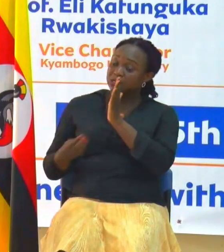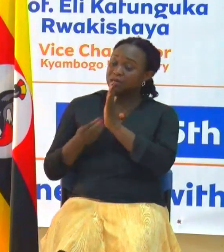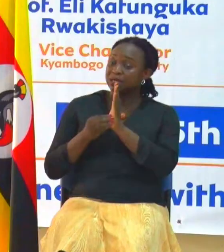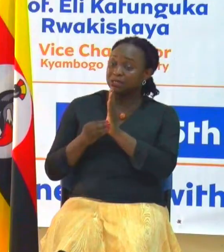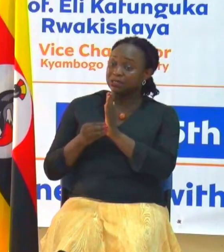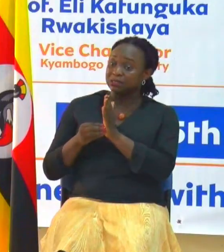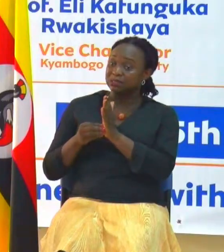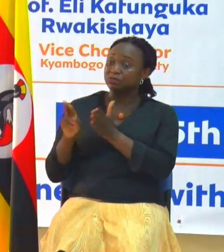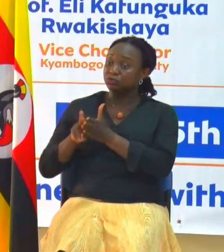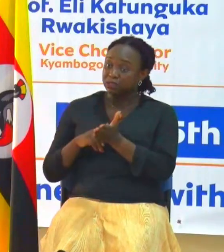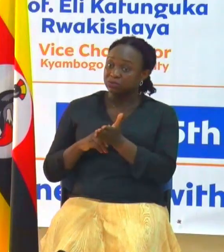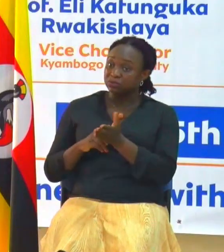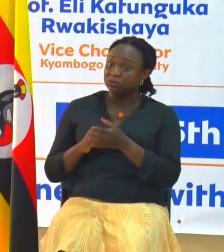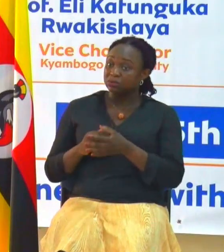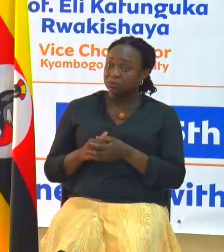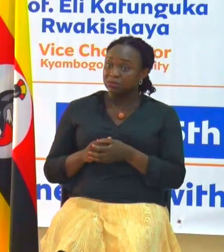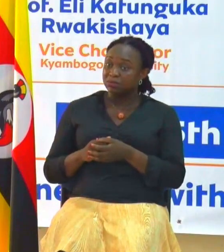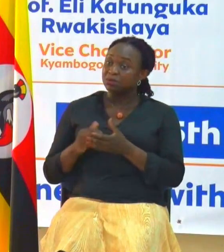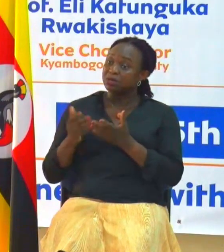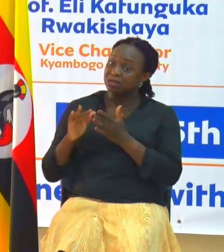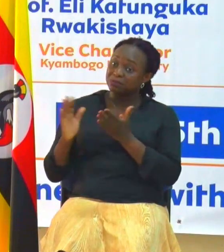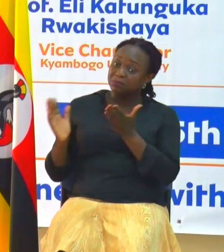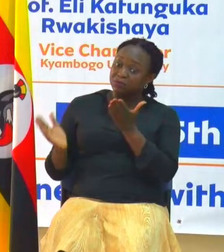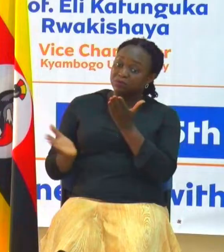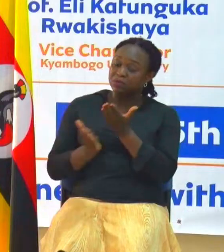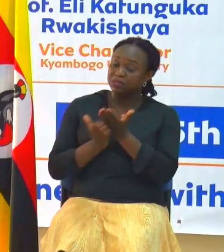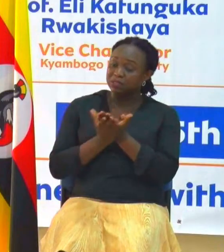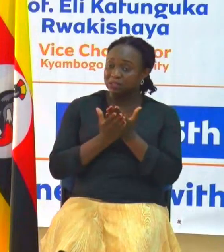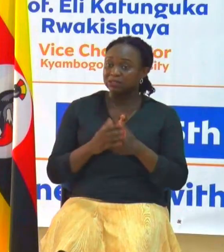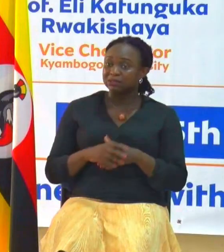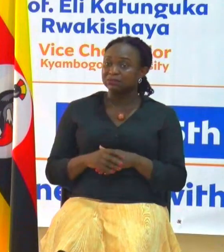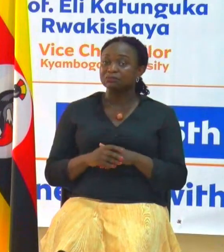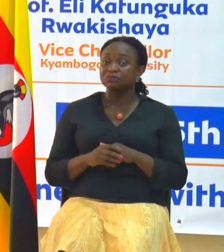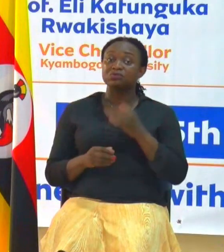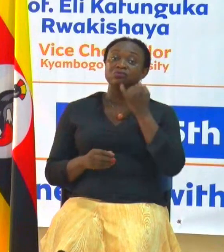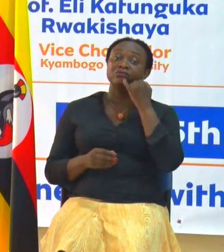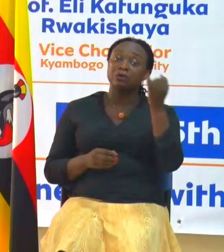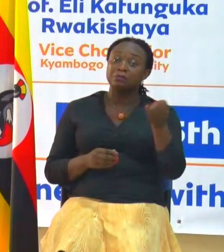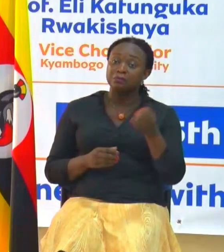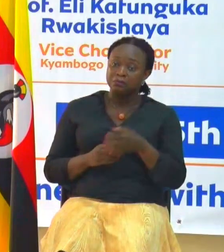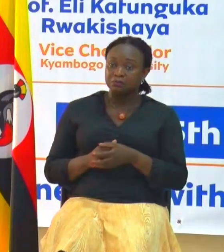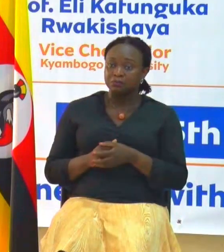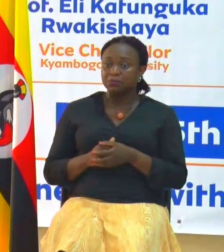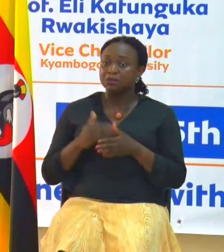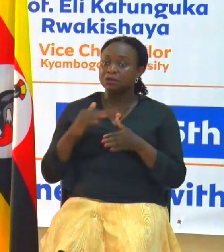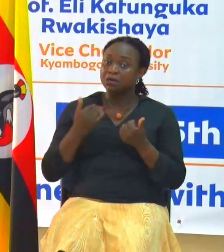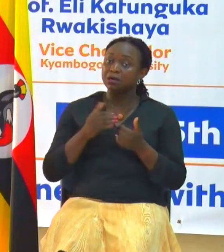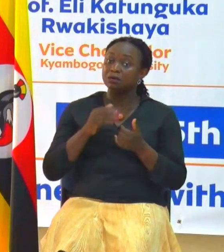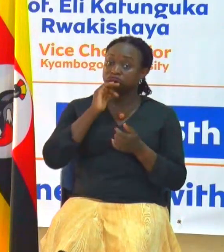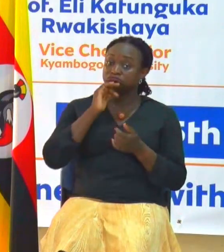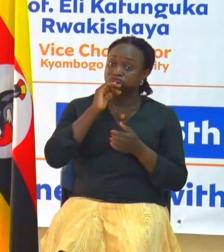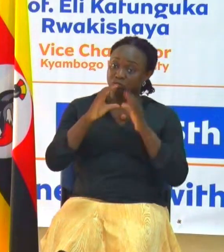an email with that letter from your professor, telling them how you are proficient in English and how you've studied in